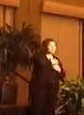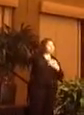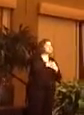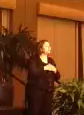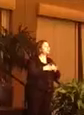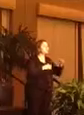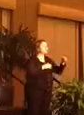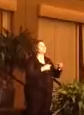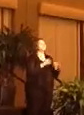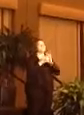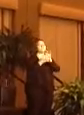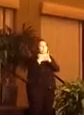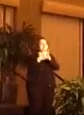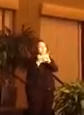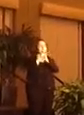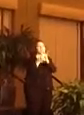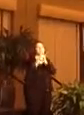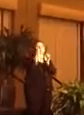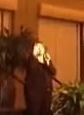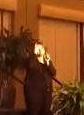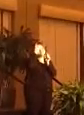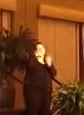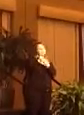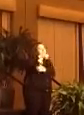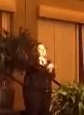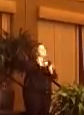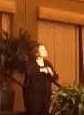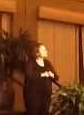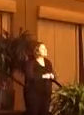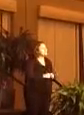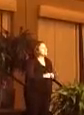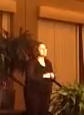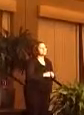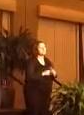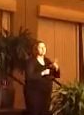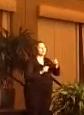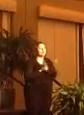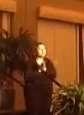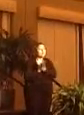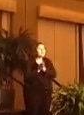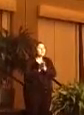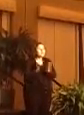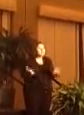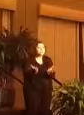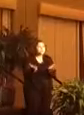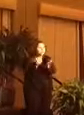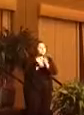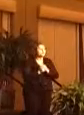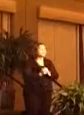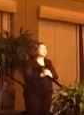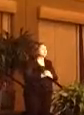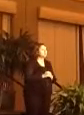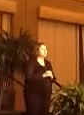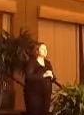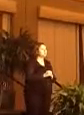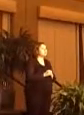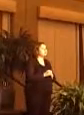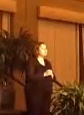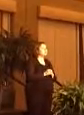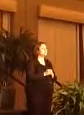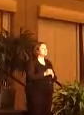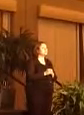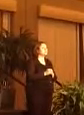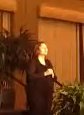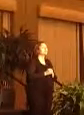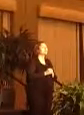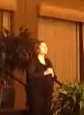Inspiration? Yeah, it's huge, yeah. Anyone else? Motivation. I think it's one of